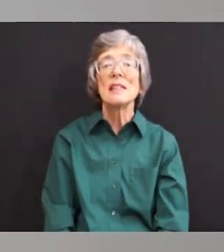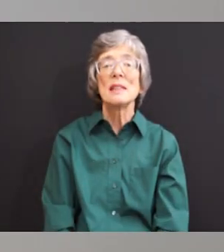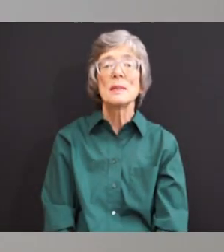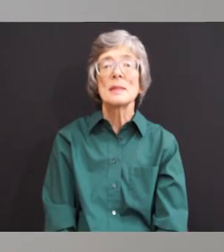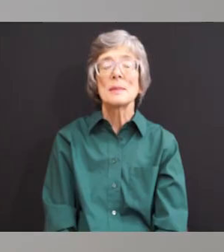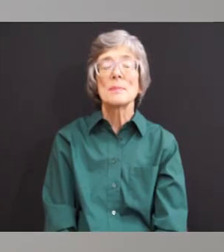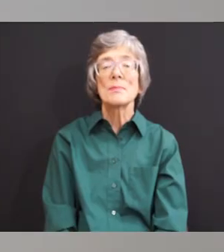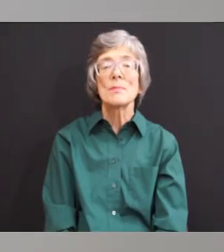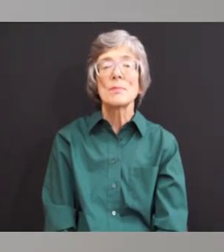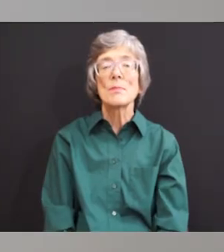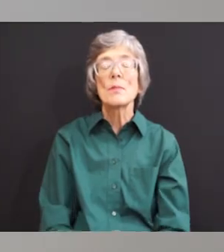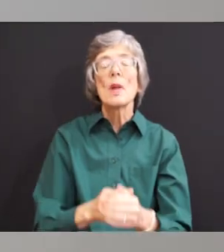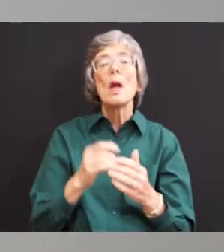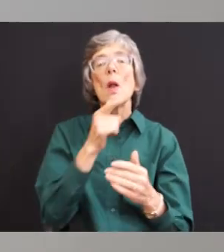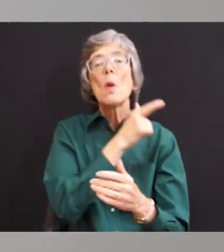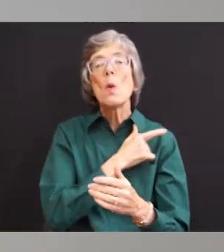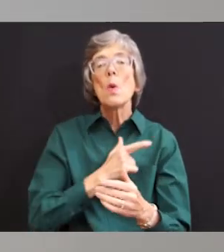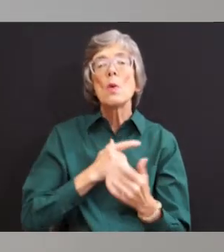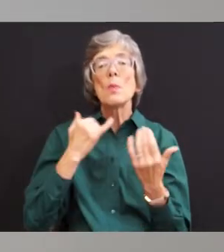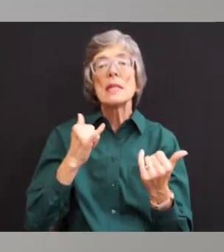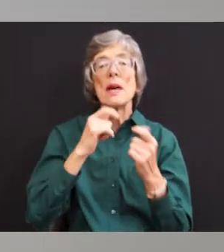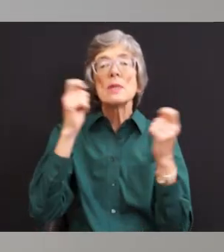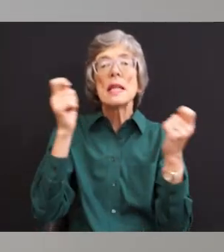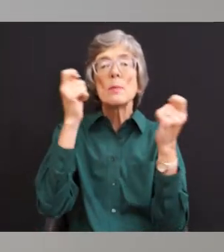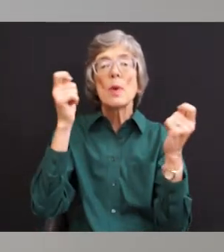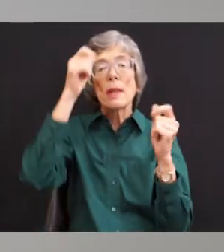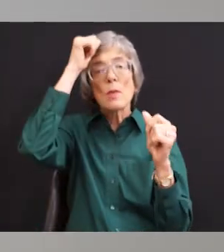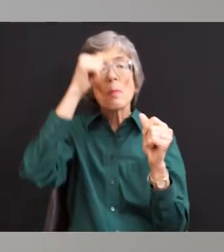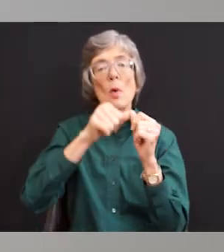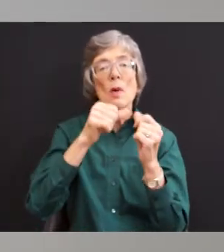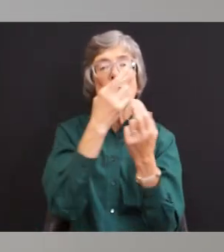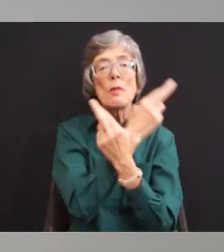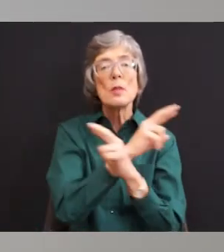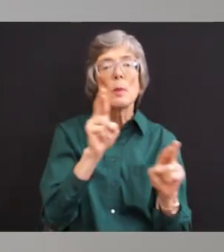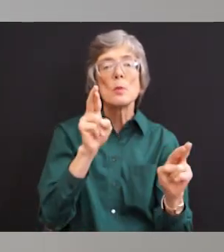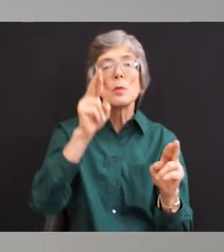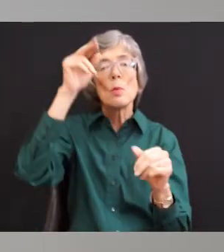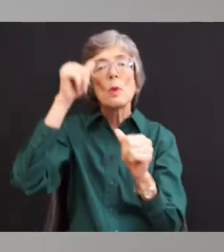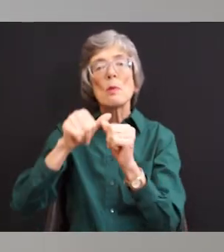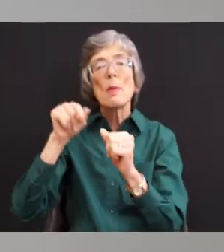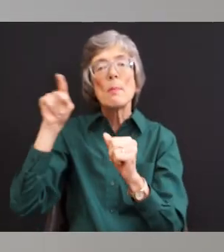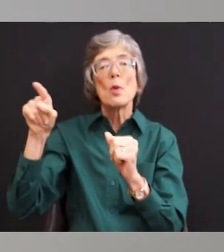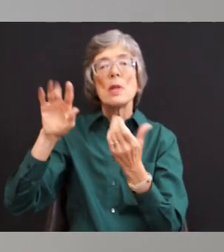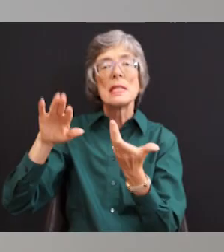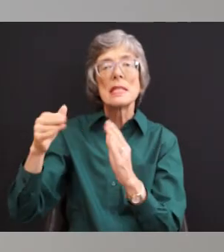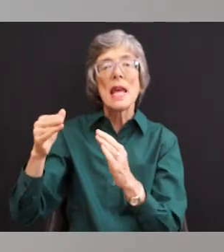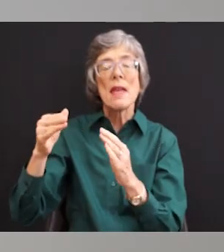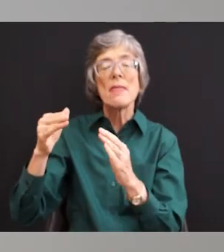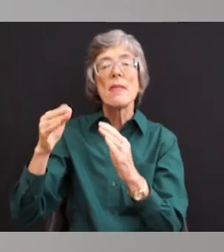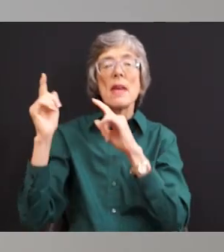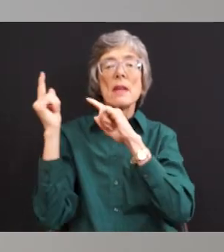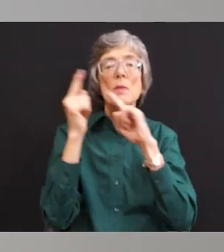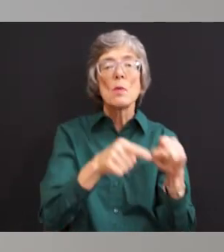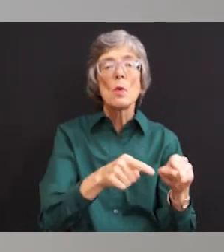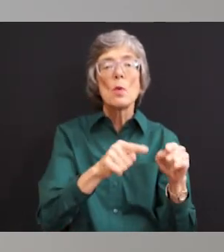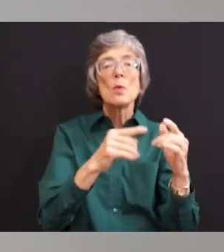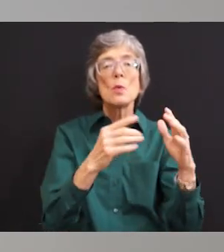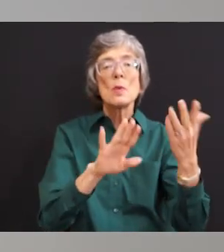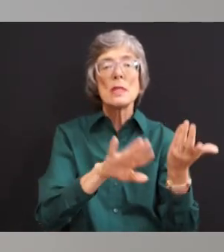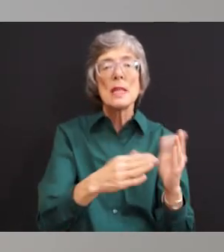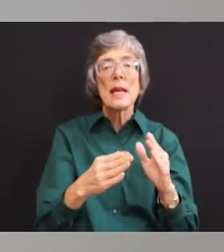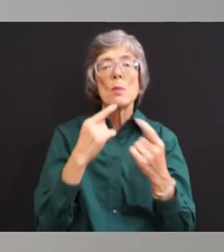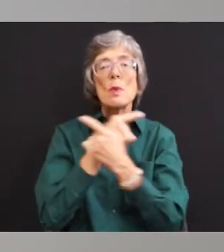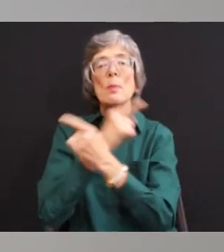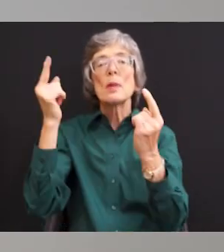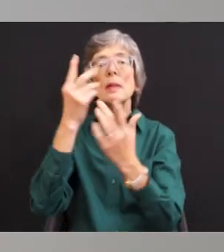again. Therefore, O Lord, as we now celebrate the memorial of our redemption, we remember Christ's death and his descent to the realm of the dead. We proclaim his resurrection and